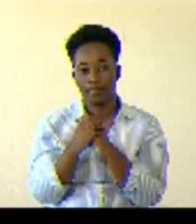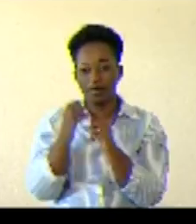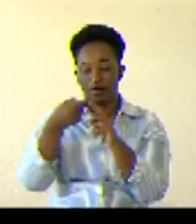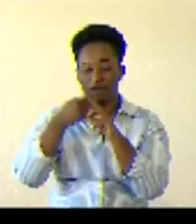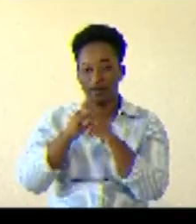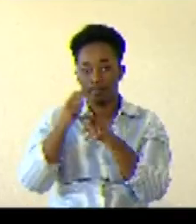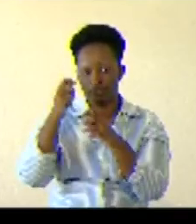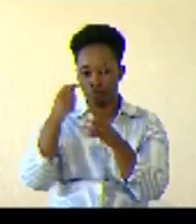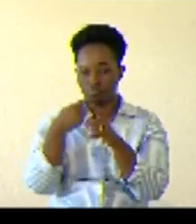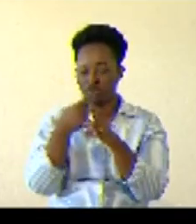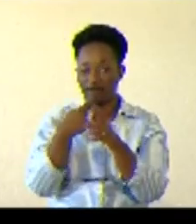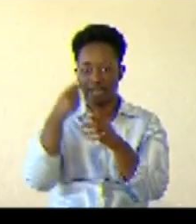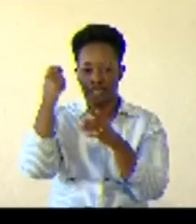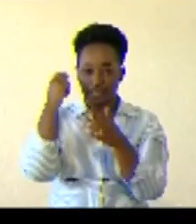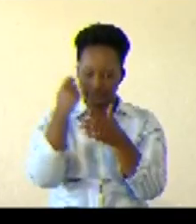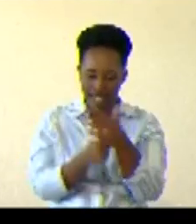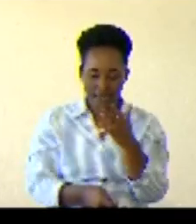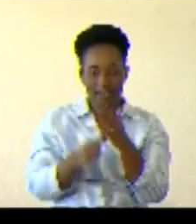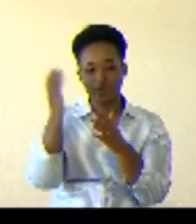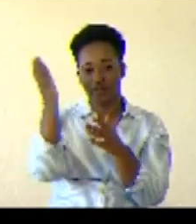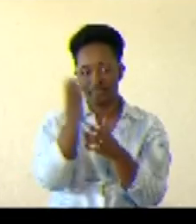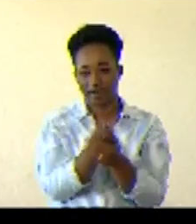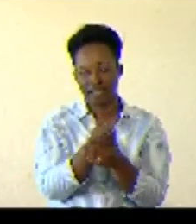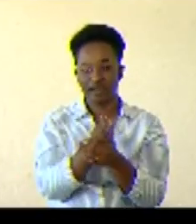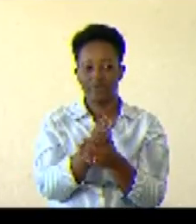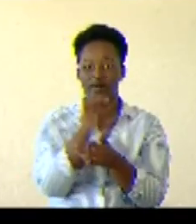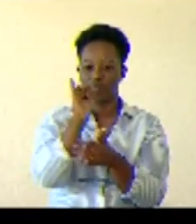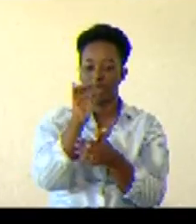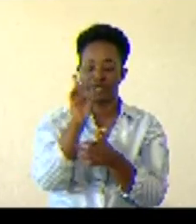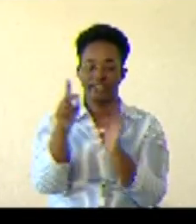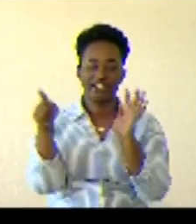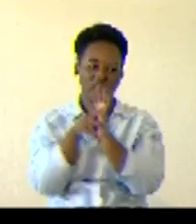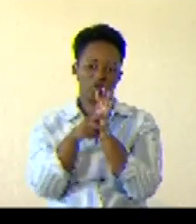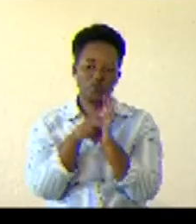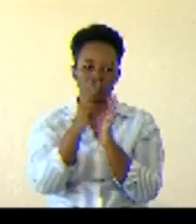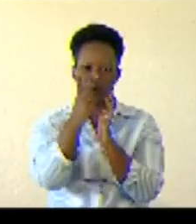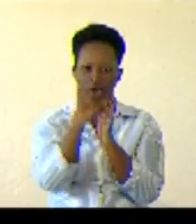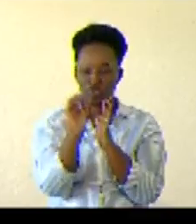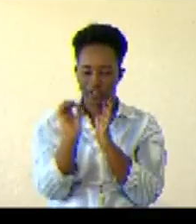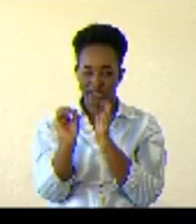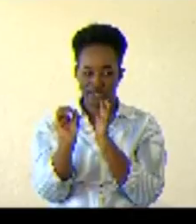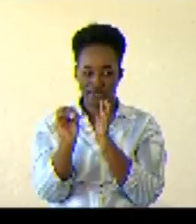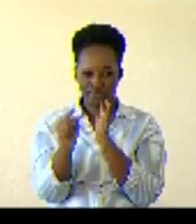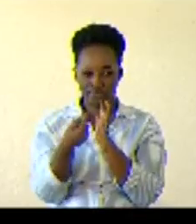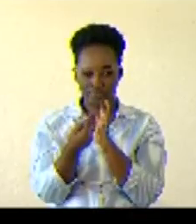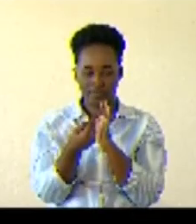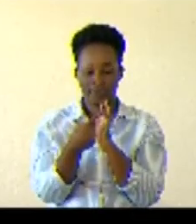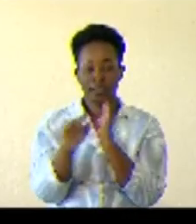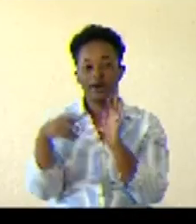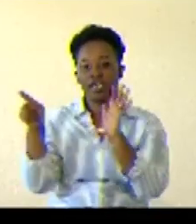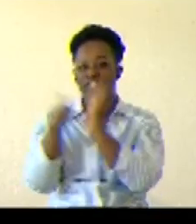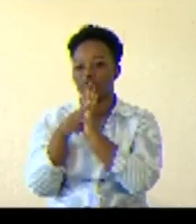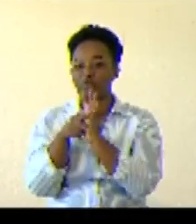taxes out of our disposable income, which we already have 200, should give you 1